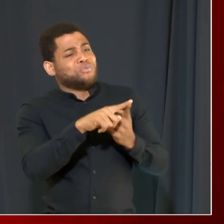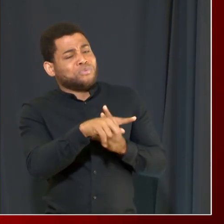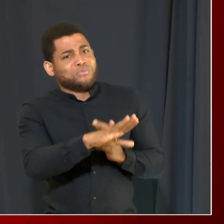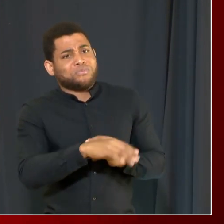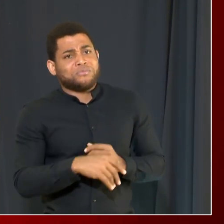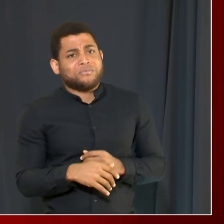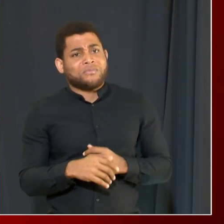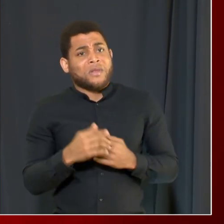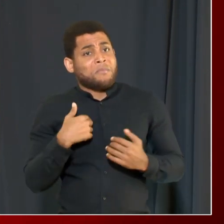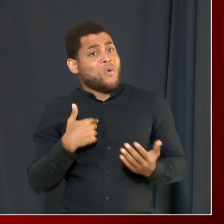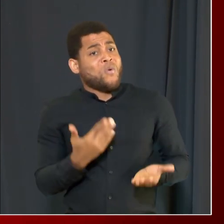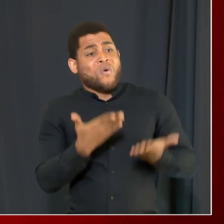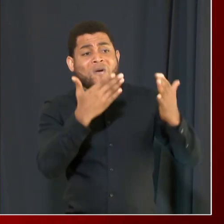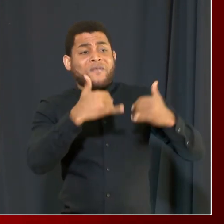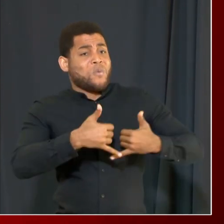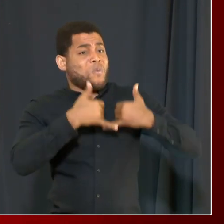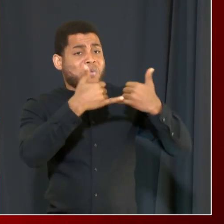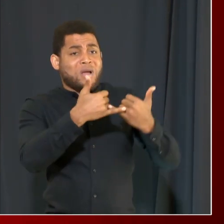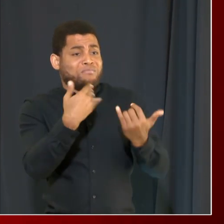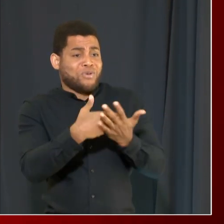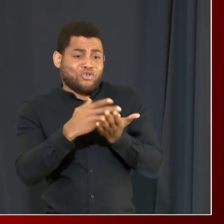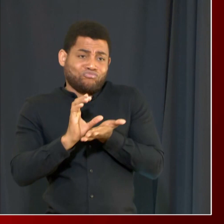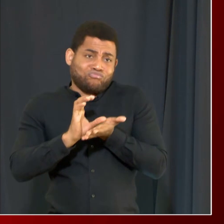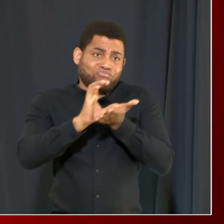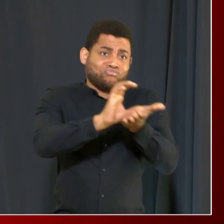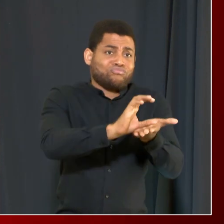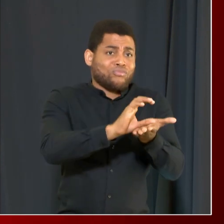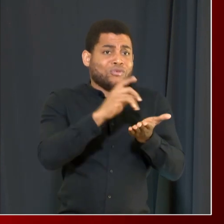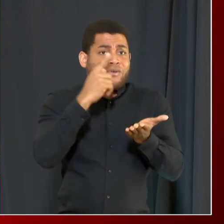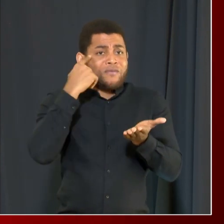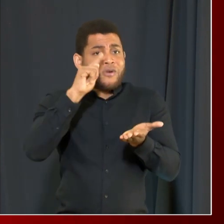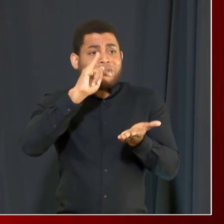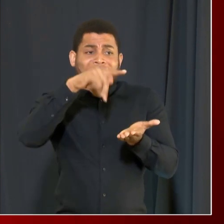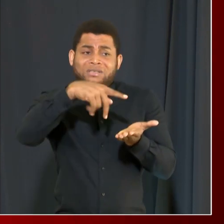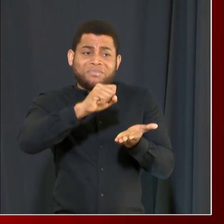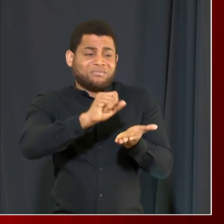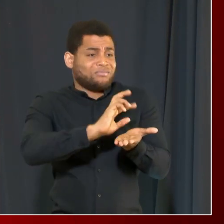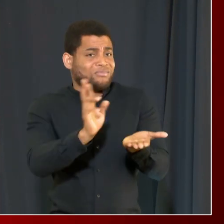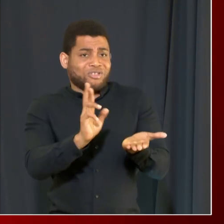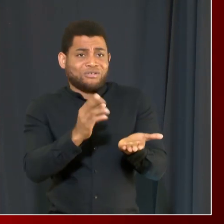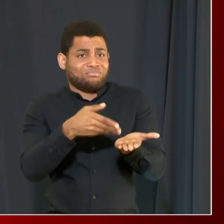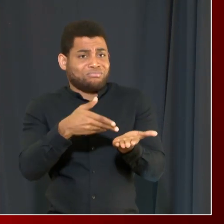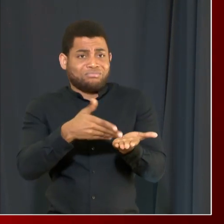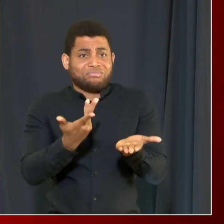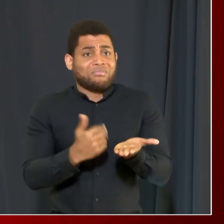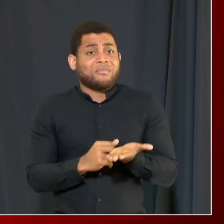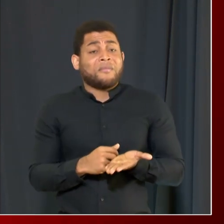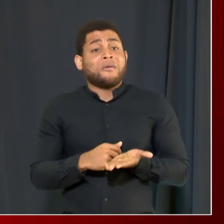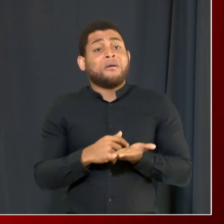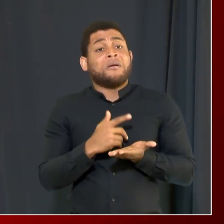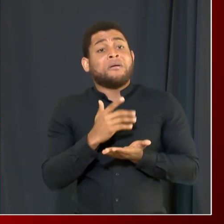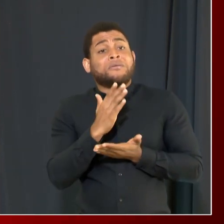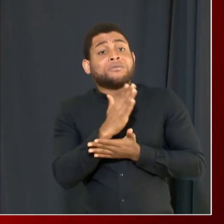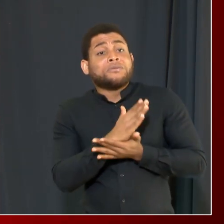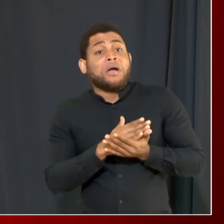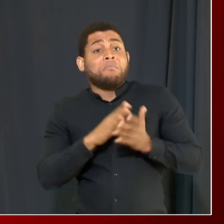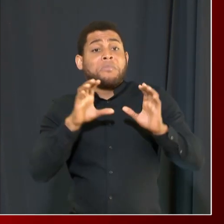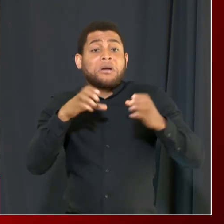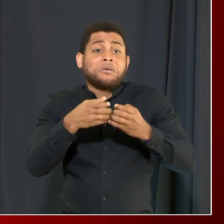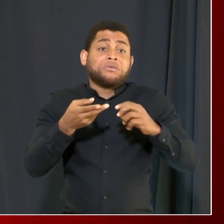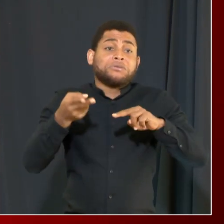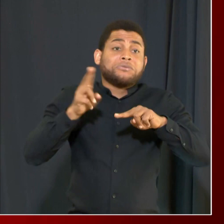offering rewards for tips. That's not new. Some of the categories increase. And it is a